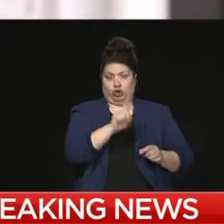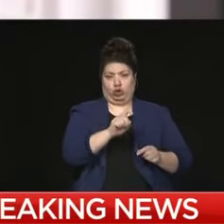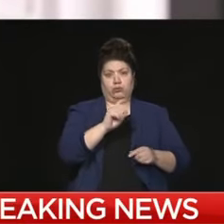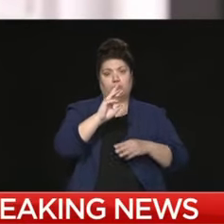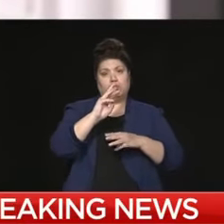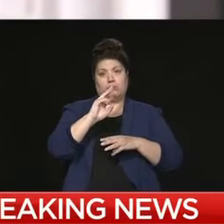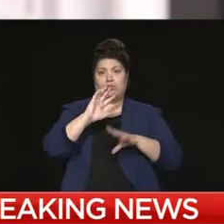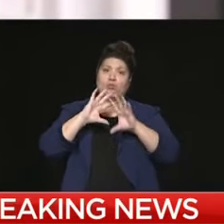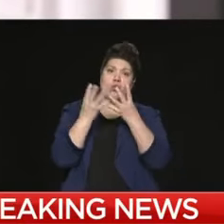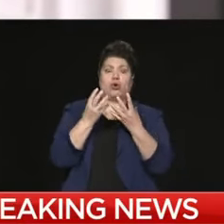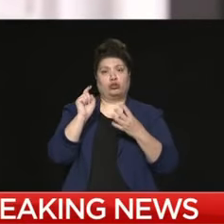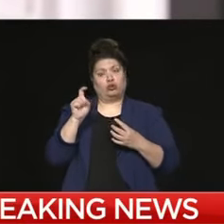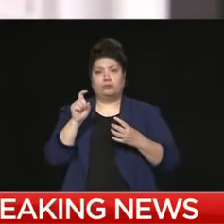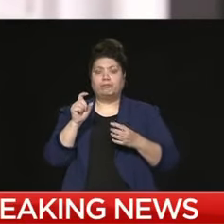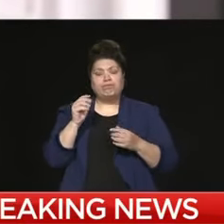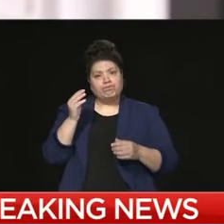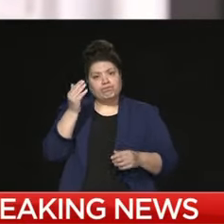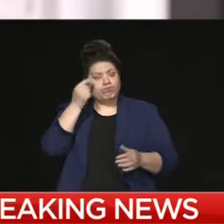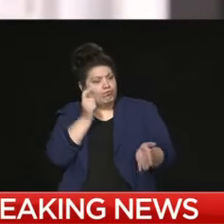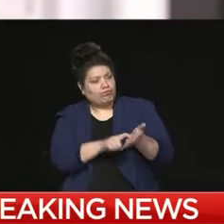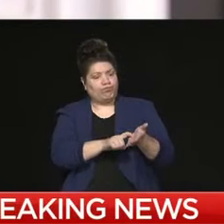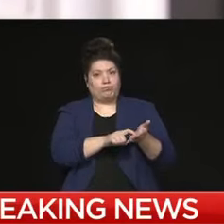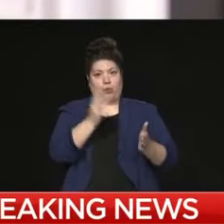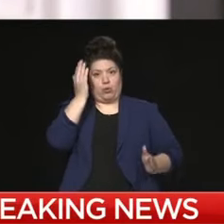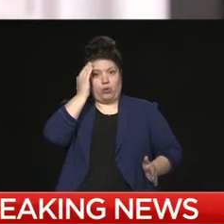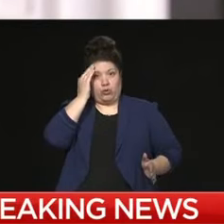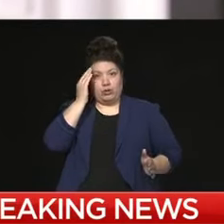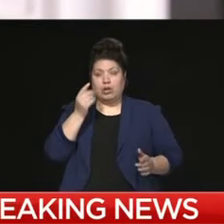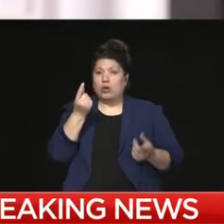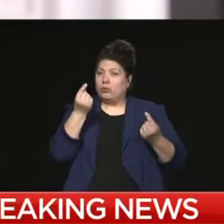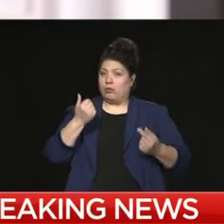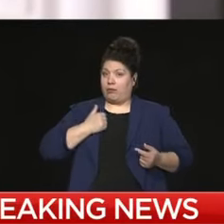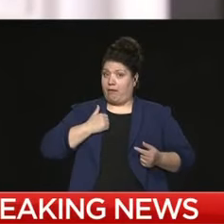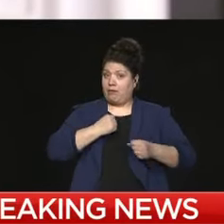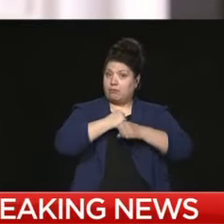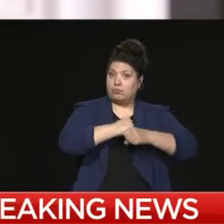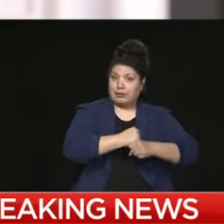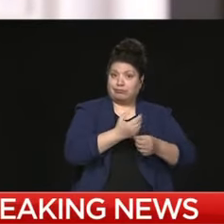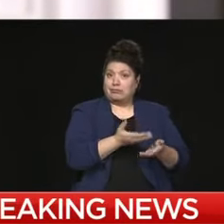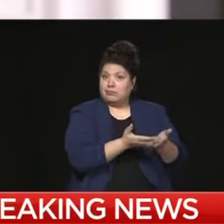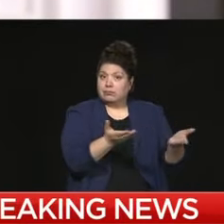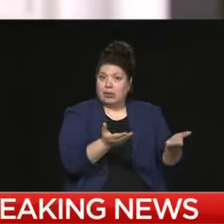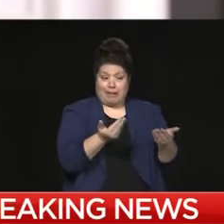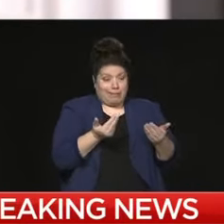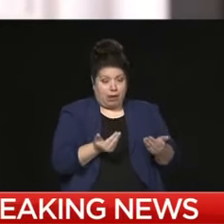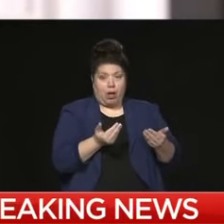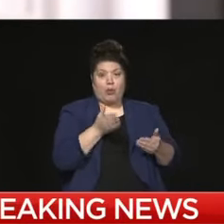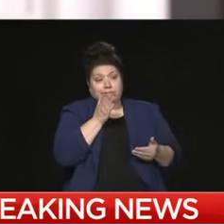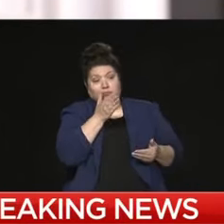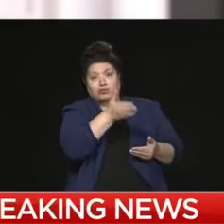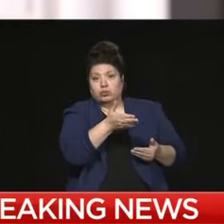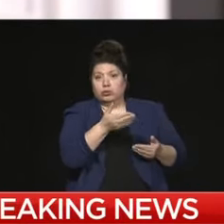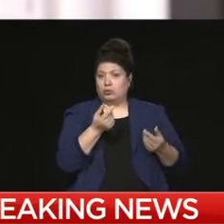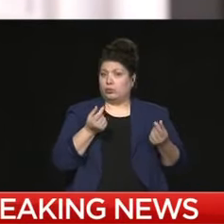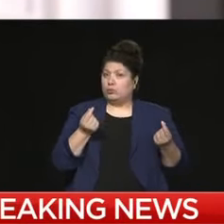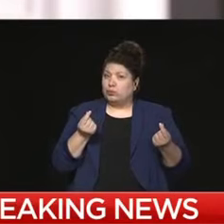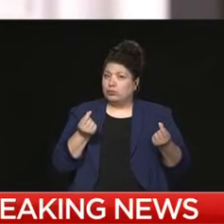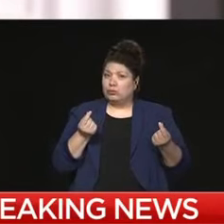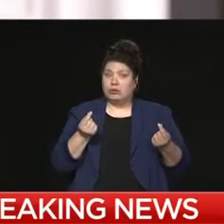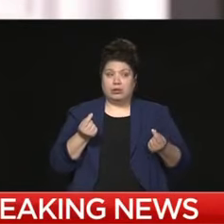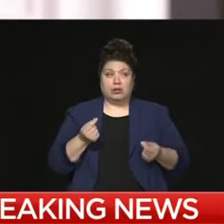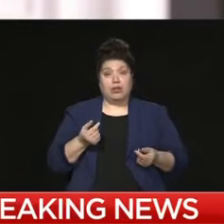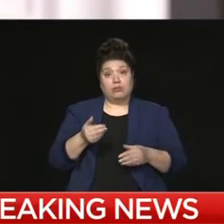what is your government planning to do to support the country's most vulnerable citizens, not only now, but in the weeks to come? Well, tonight, I